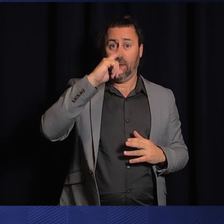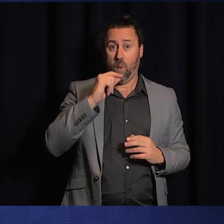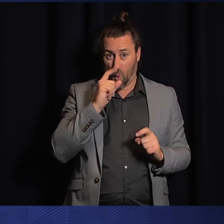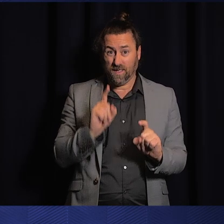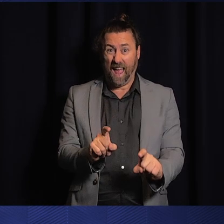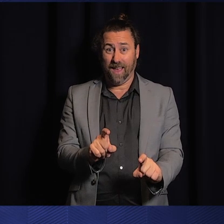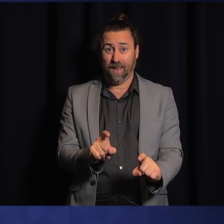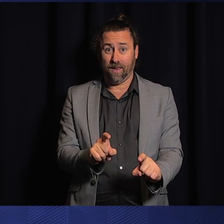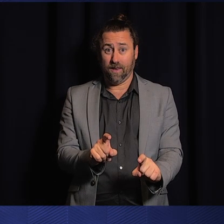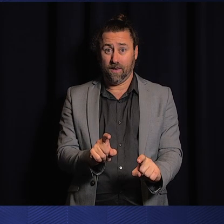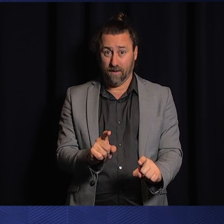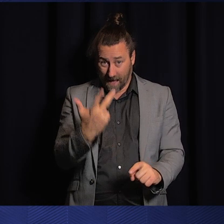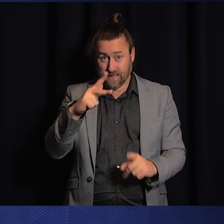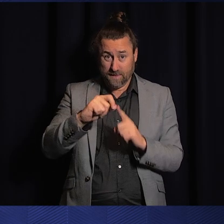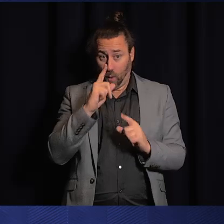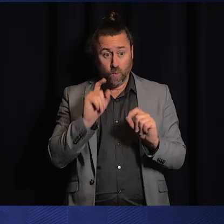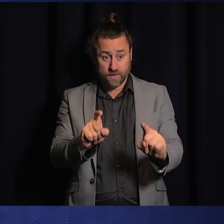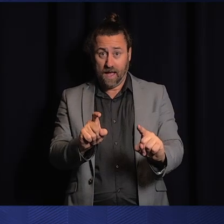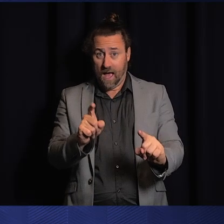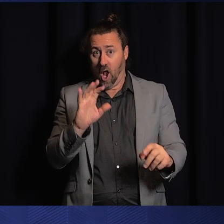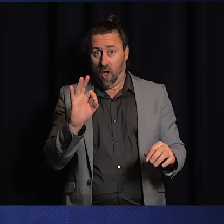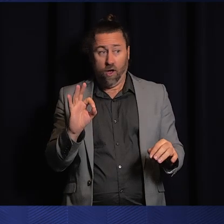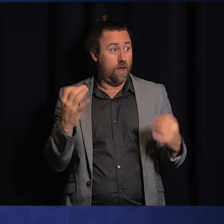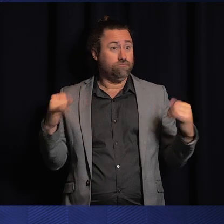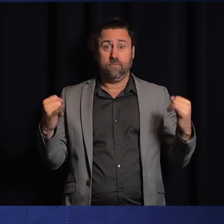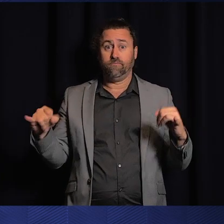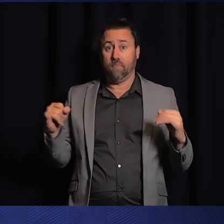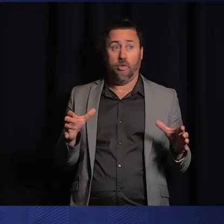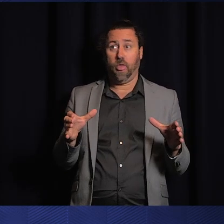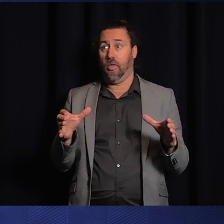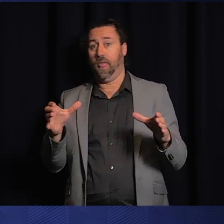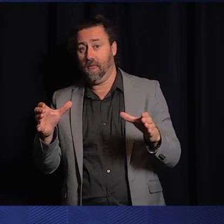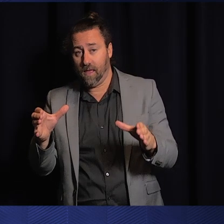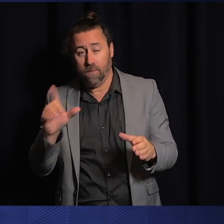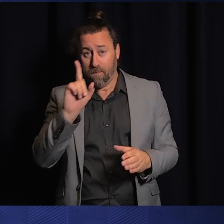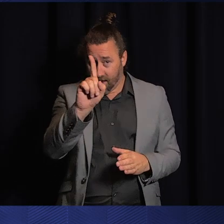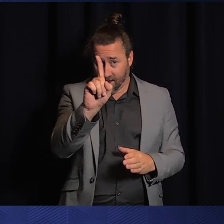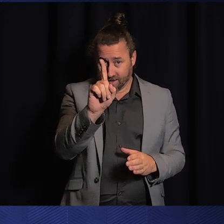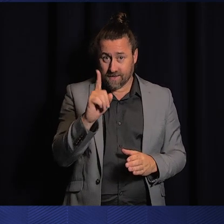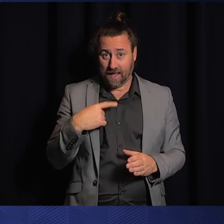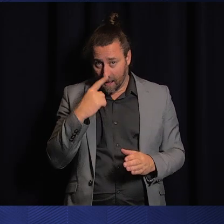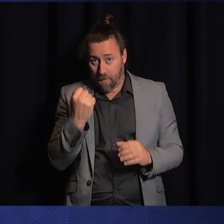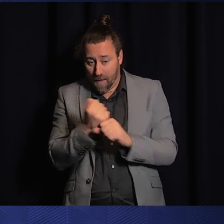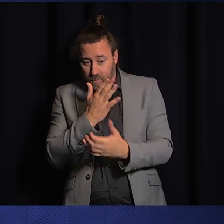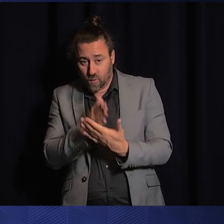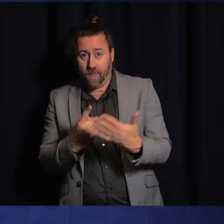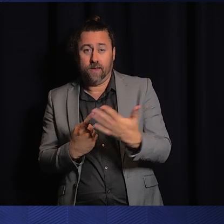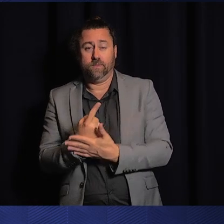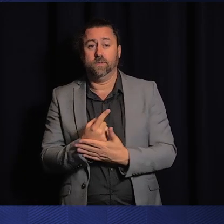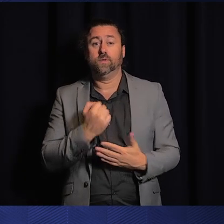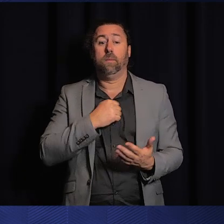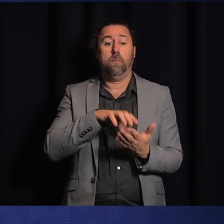is something, it's a big challenge, but this challenge can be turned into an opportunity. Bangladesh,